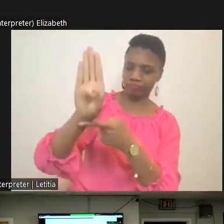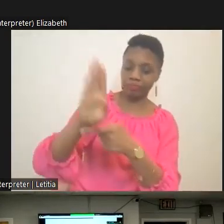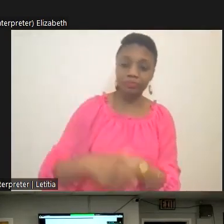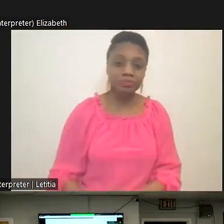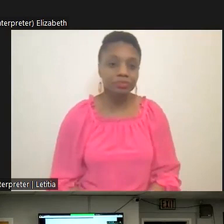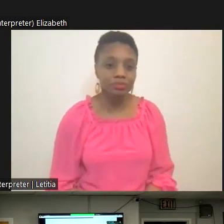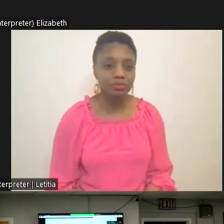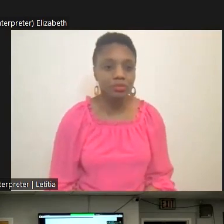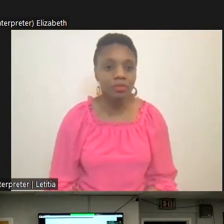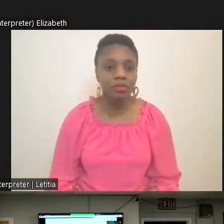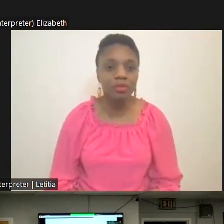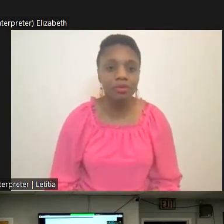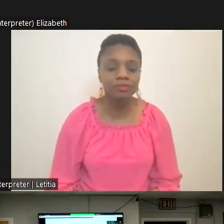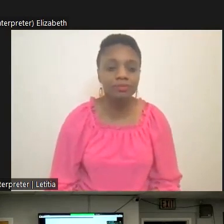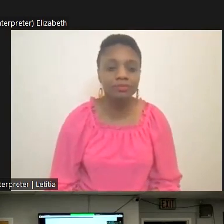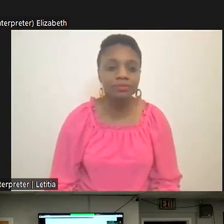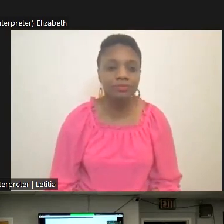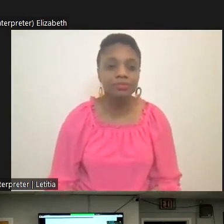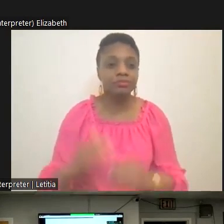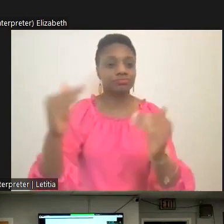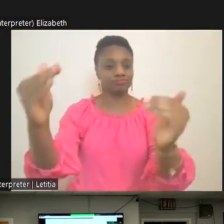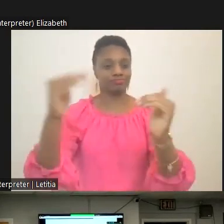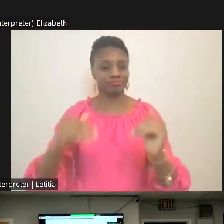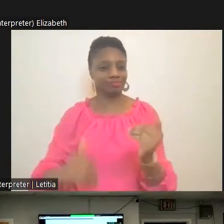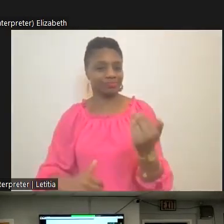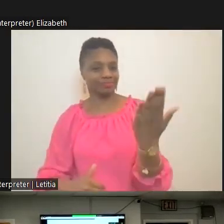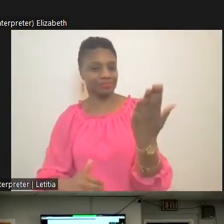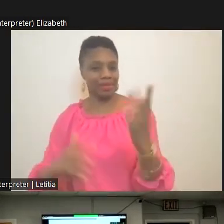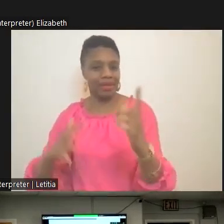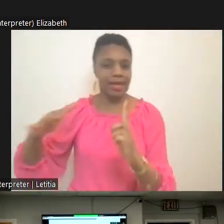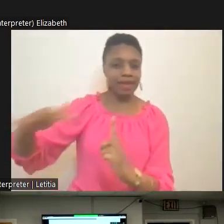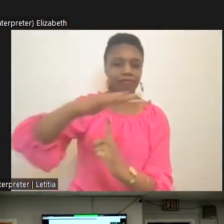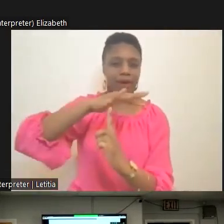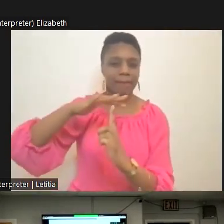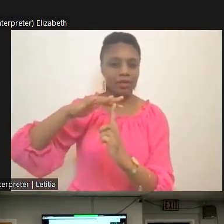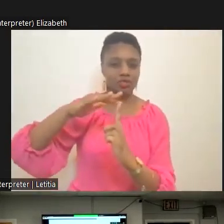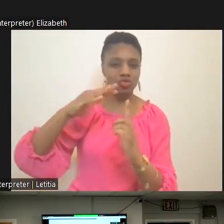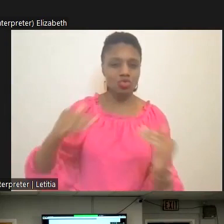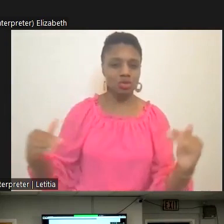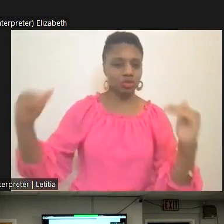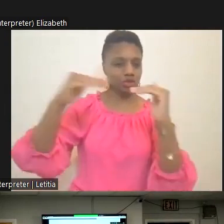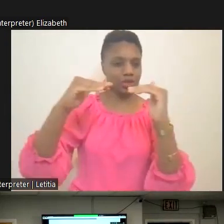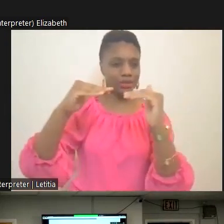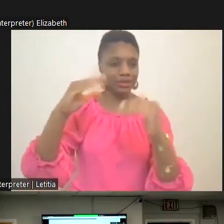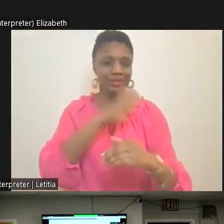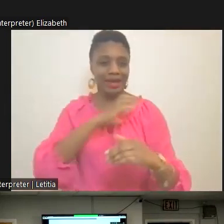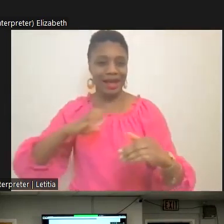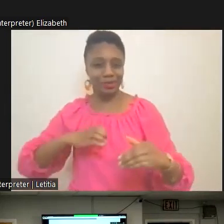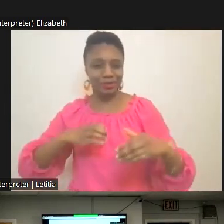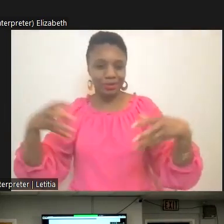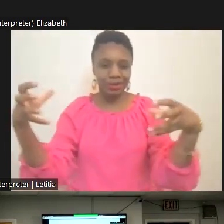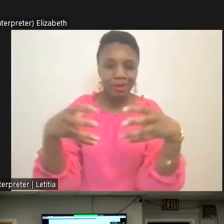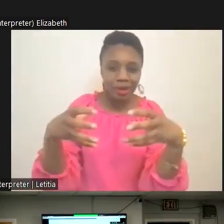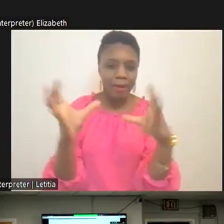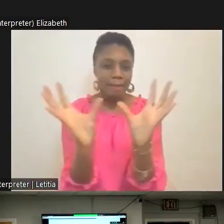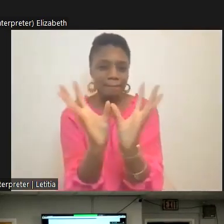So next is the Environmental Justice Council, our mission and meetings and